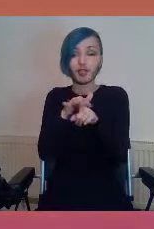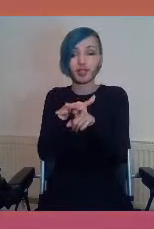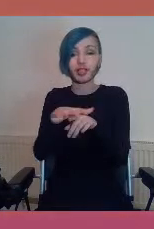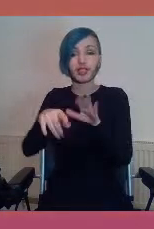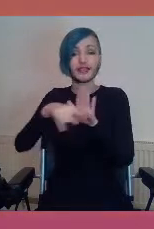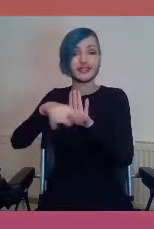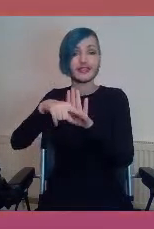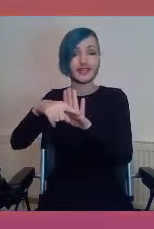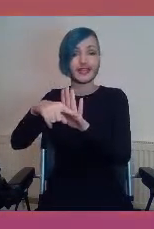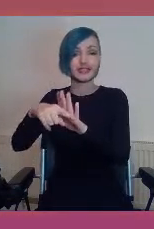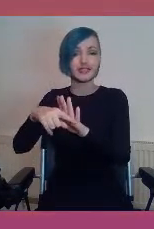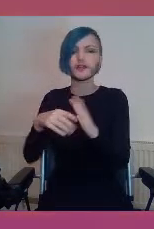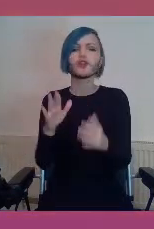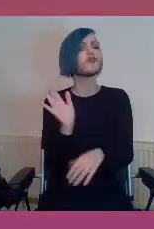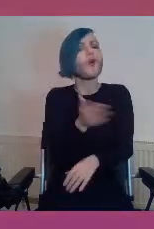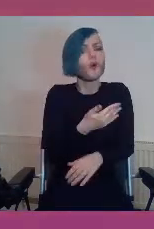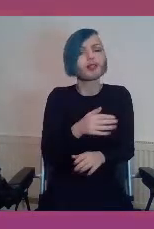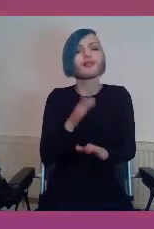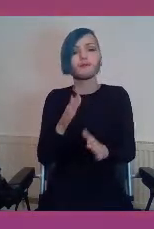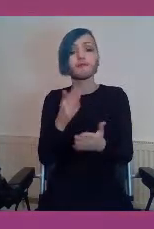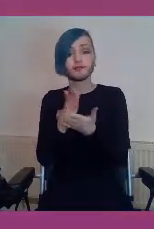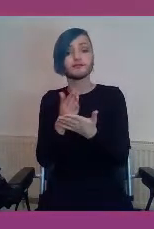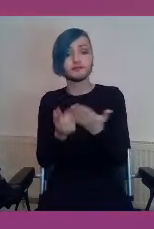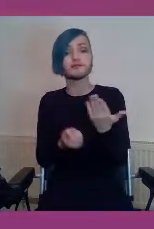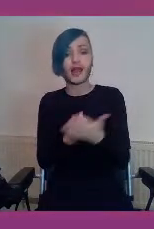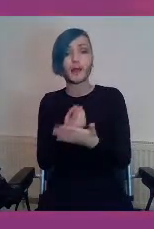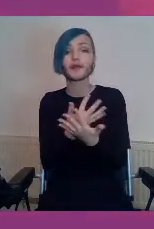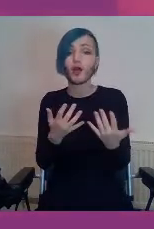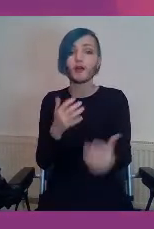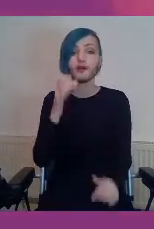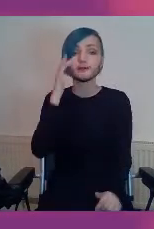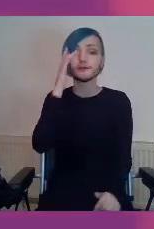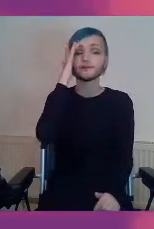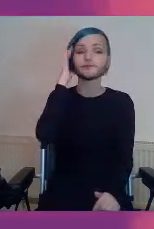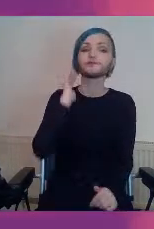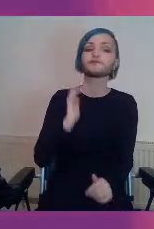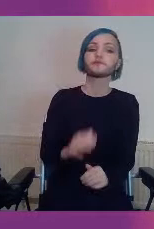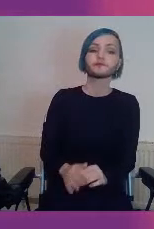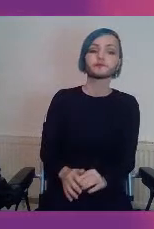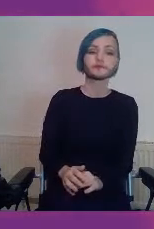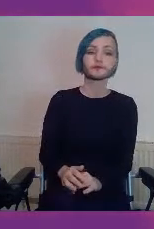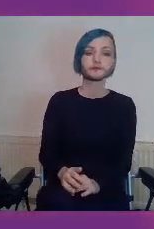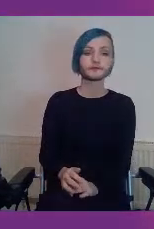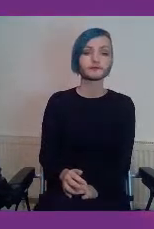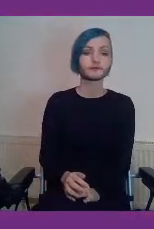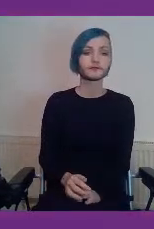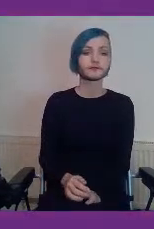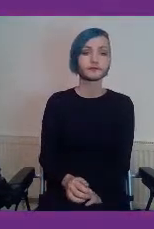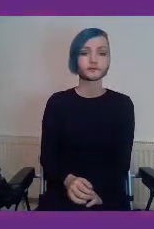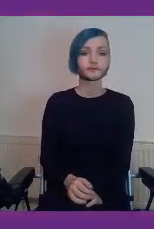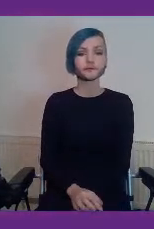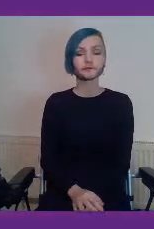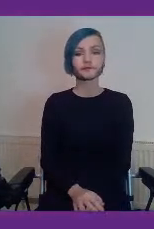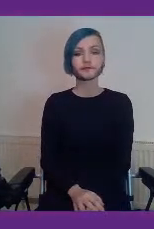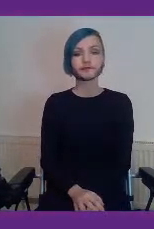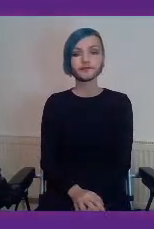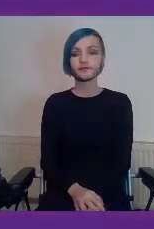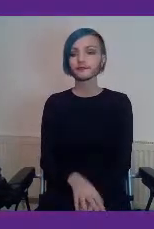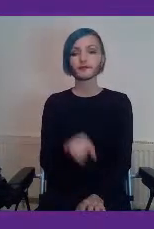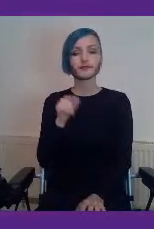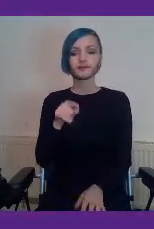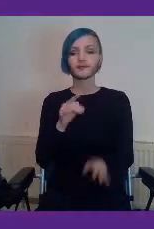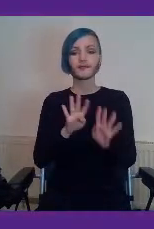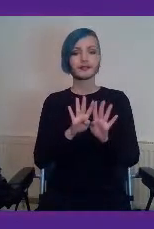case everywhere, but like that does definitely happen. I mean, this has been just